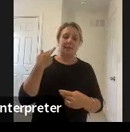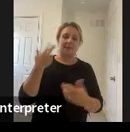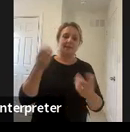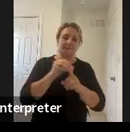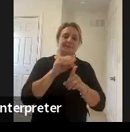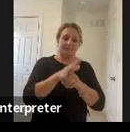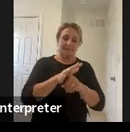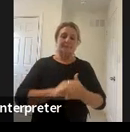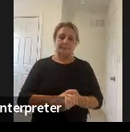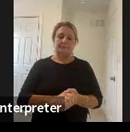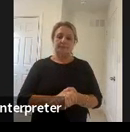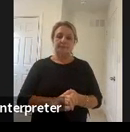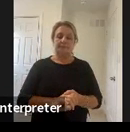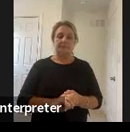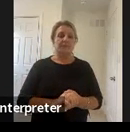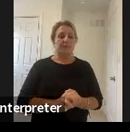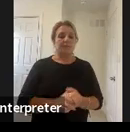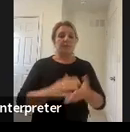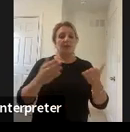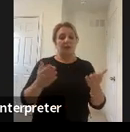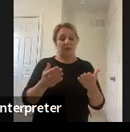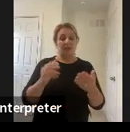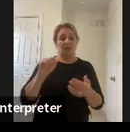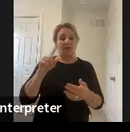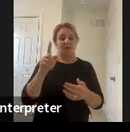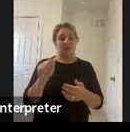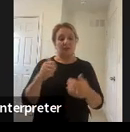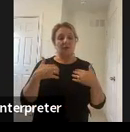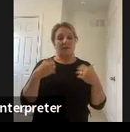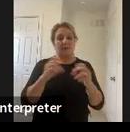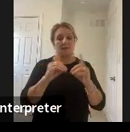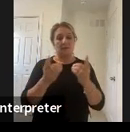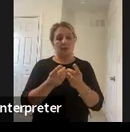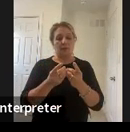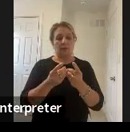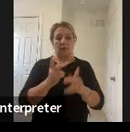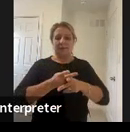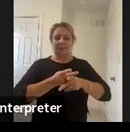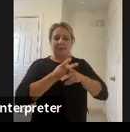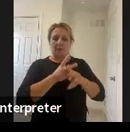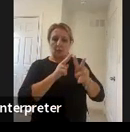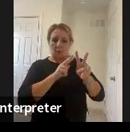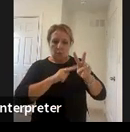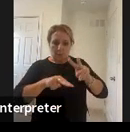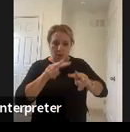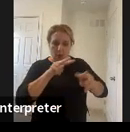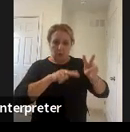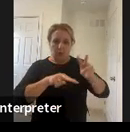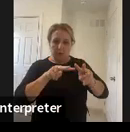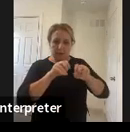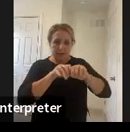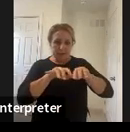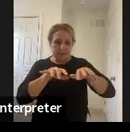monkeypox. We here at the Alexandria City Health Department are carefully monitoring monkeypox that may be spreading